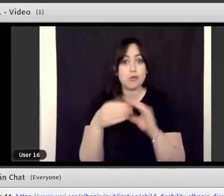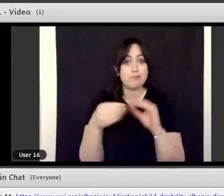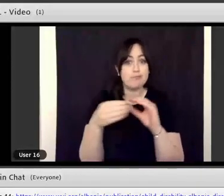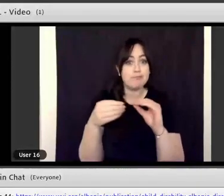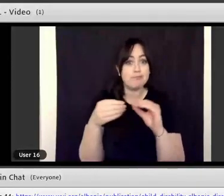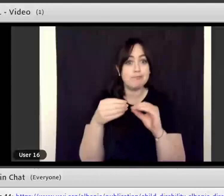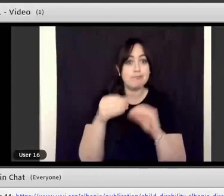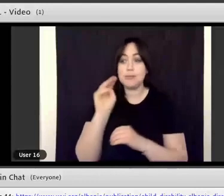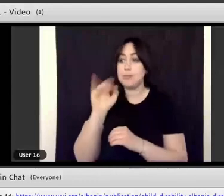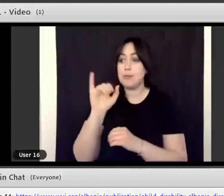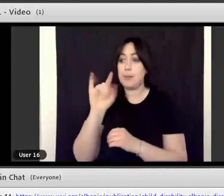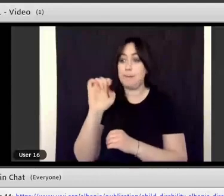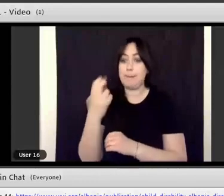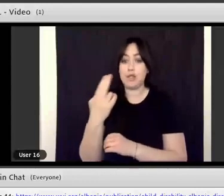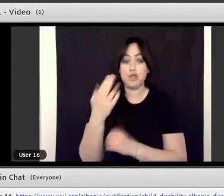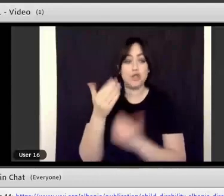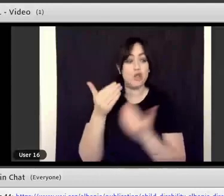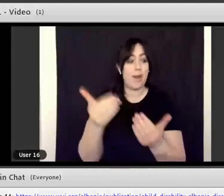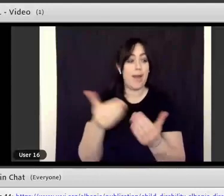go